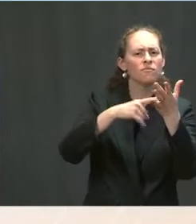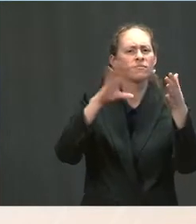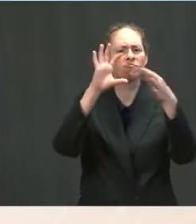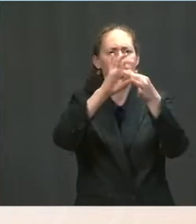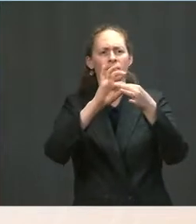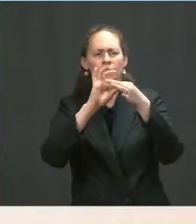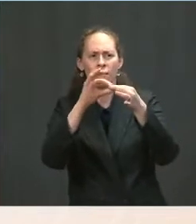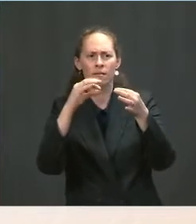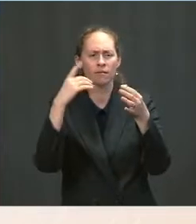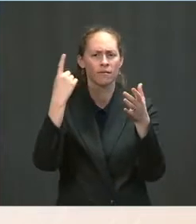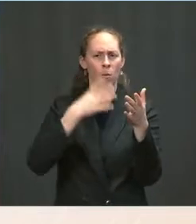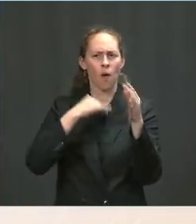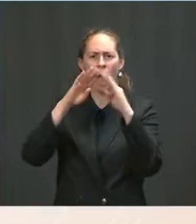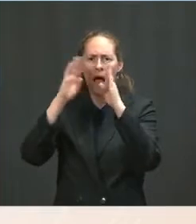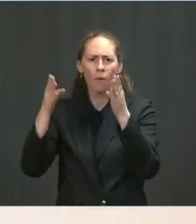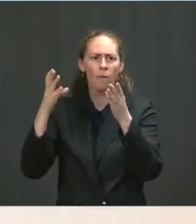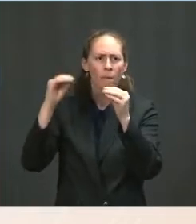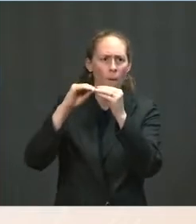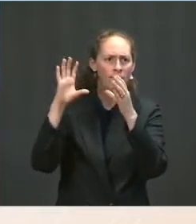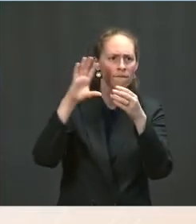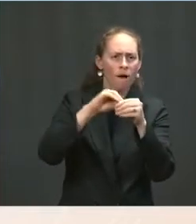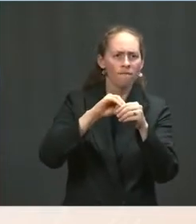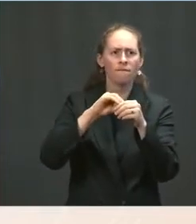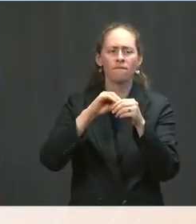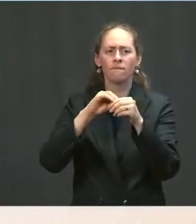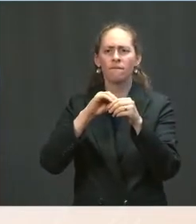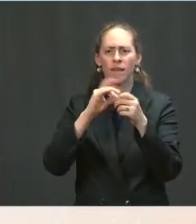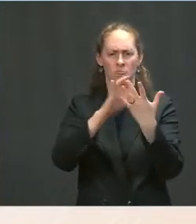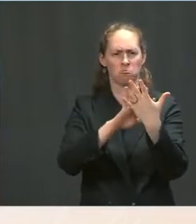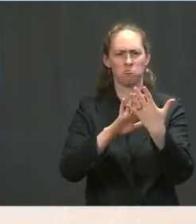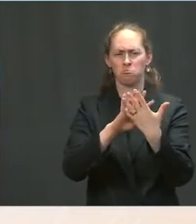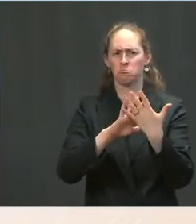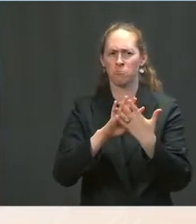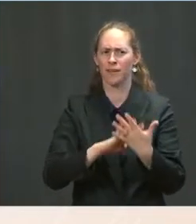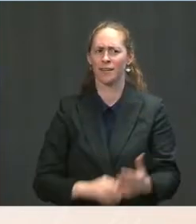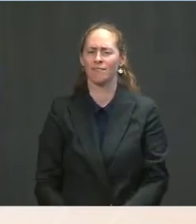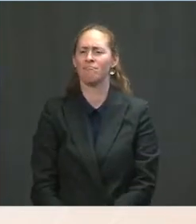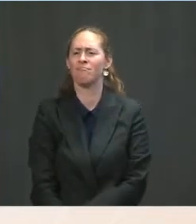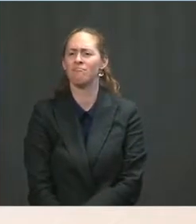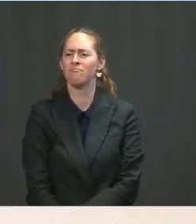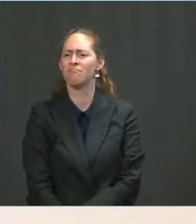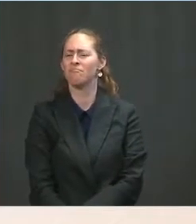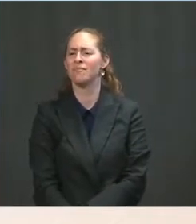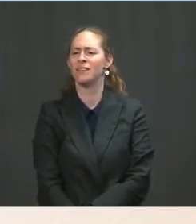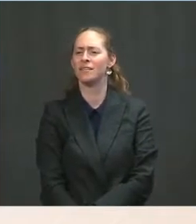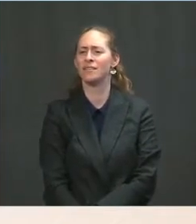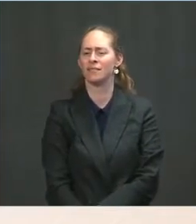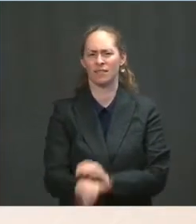setbacks? Thank you for the question. Yes, this is something that we are very aware of.